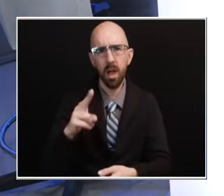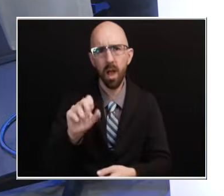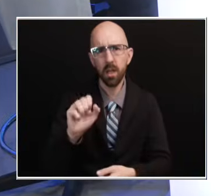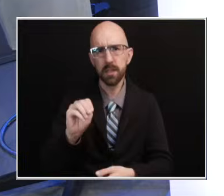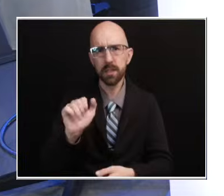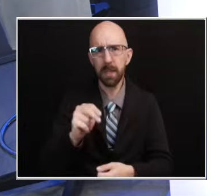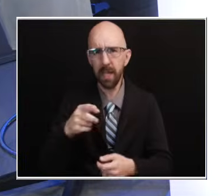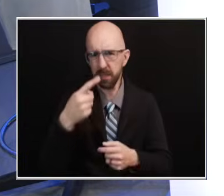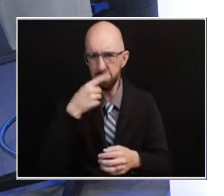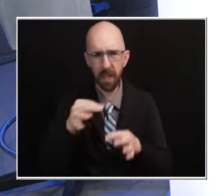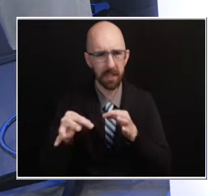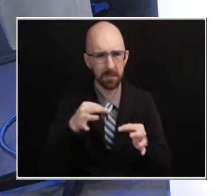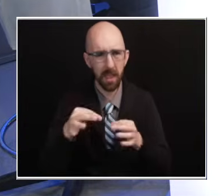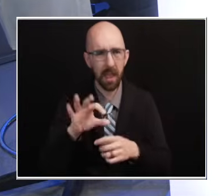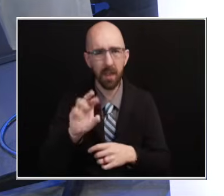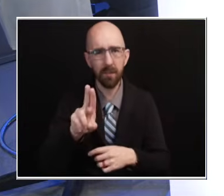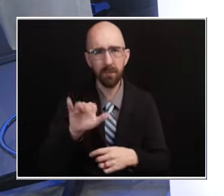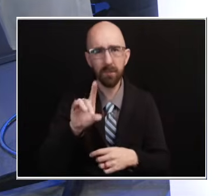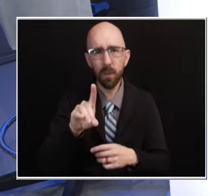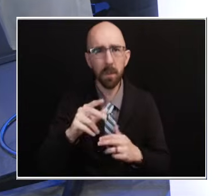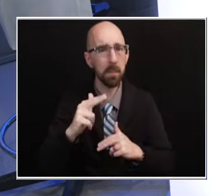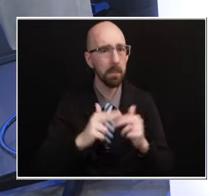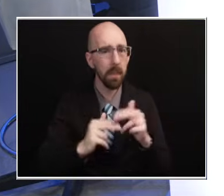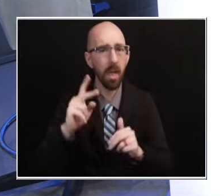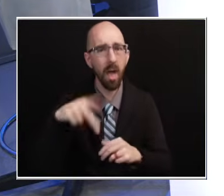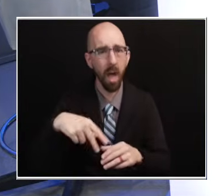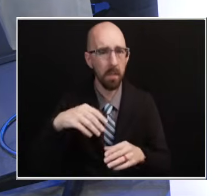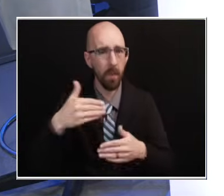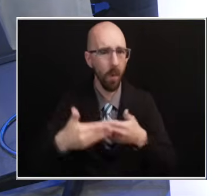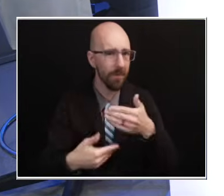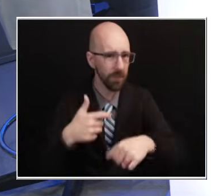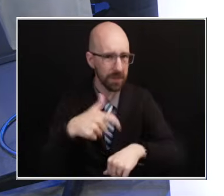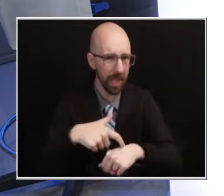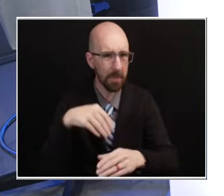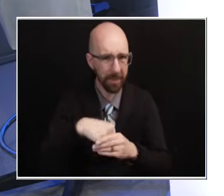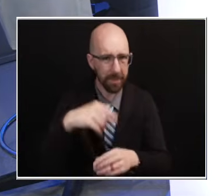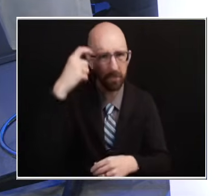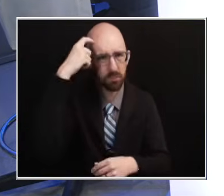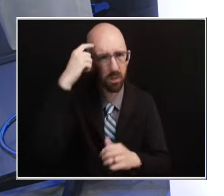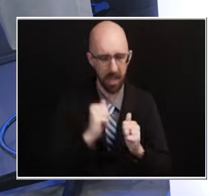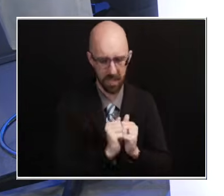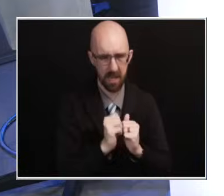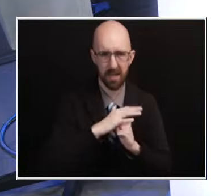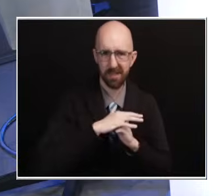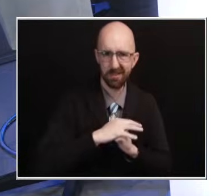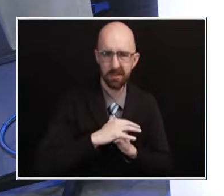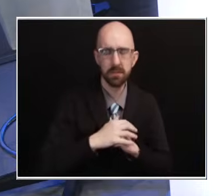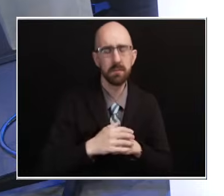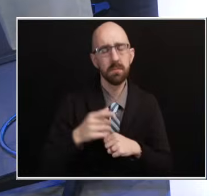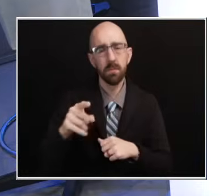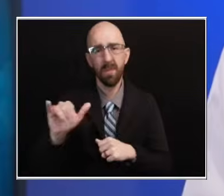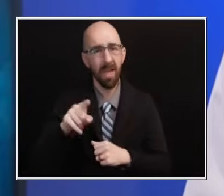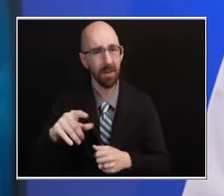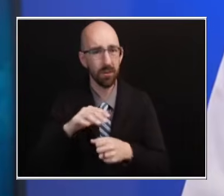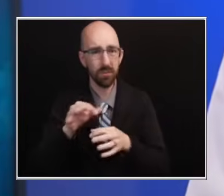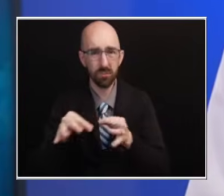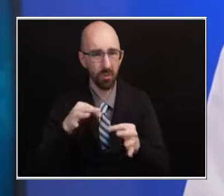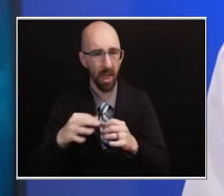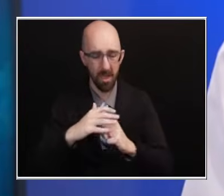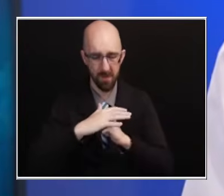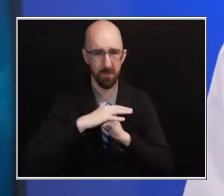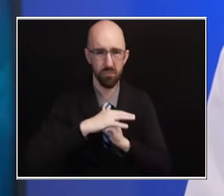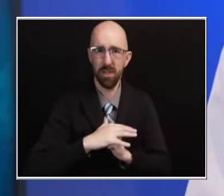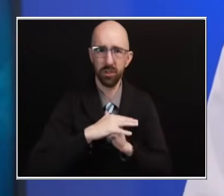building up over time in the brain. So just like you had described, there's a pressure effect. And so that